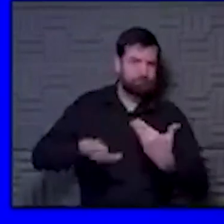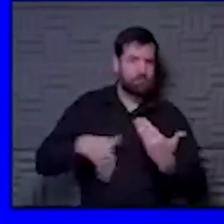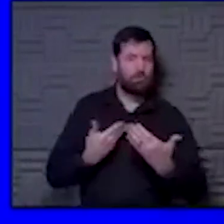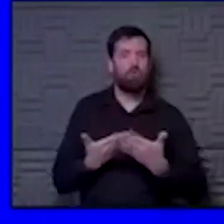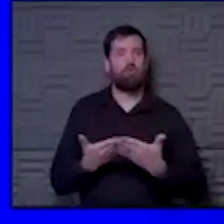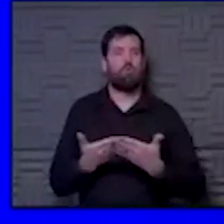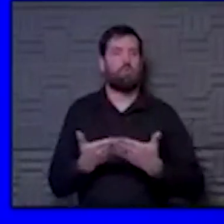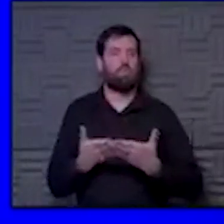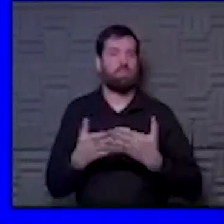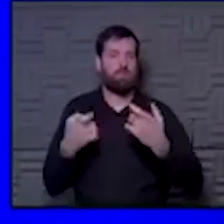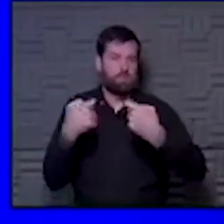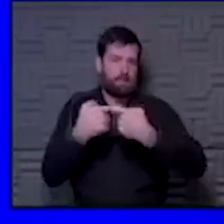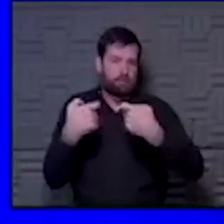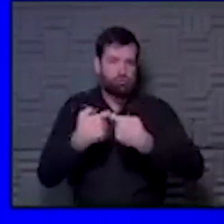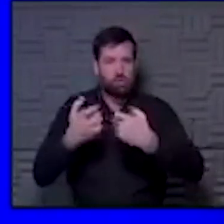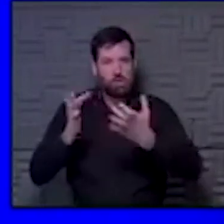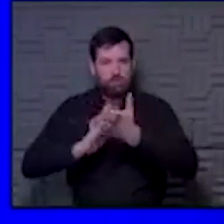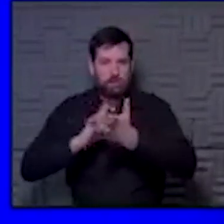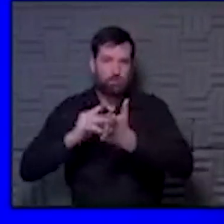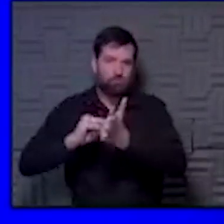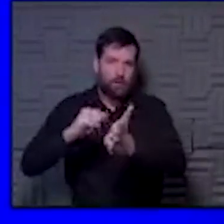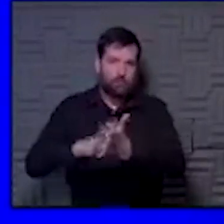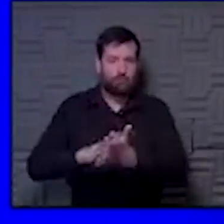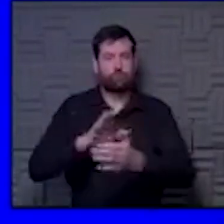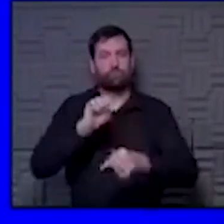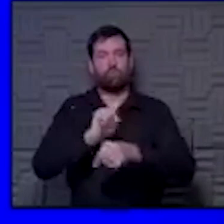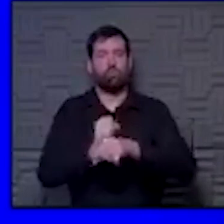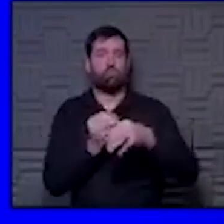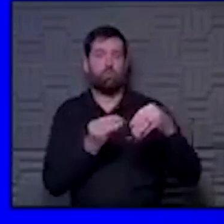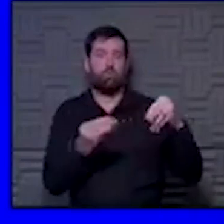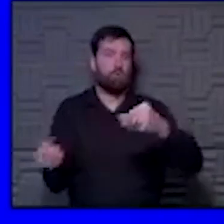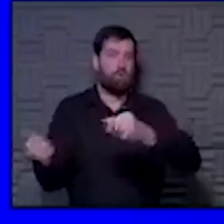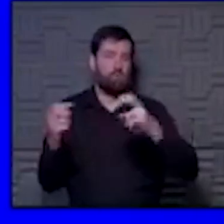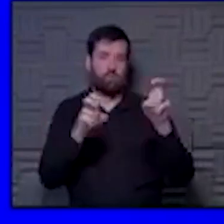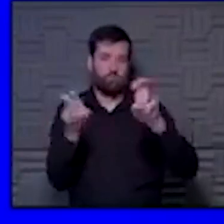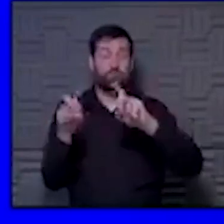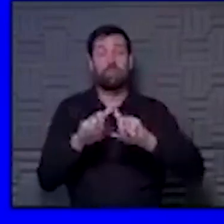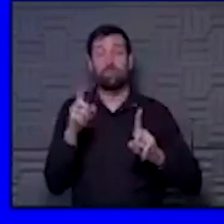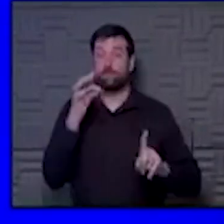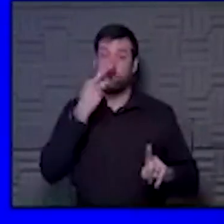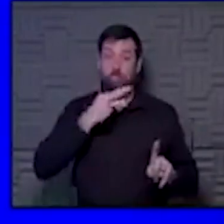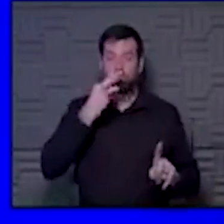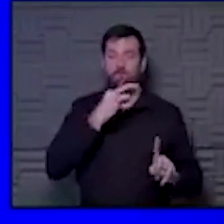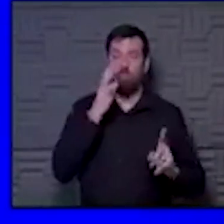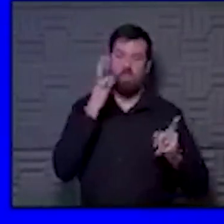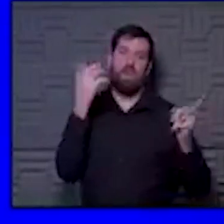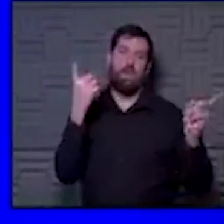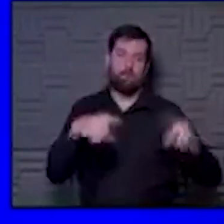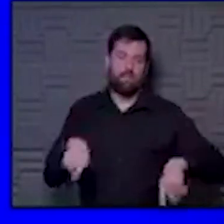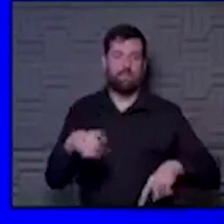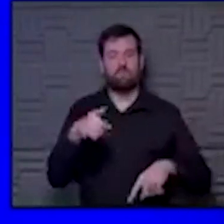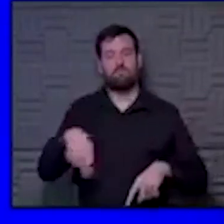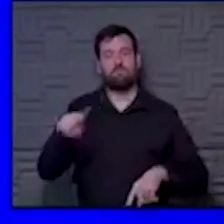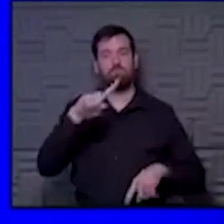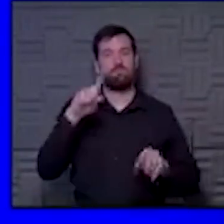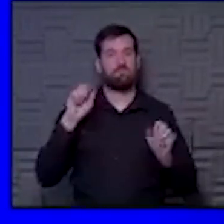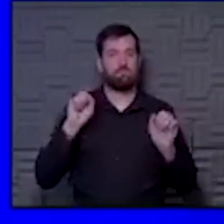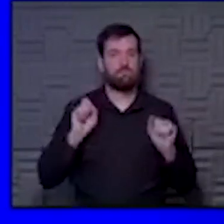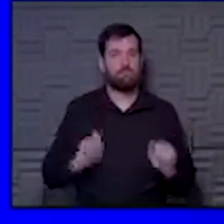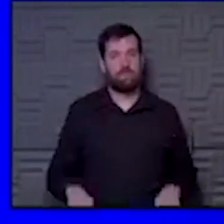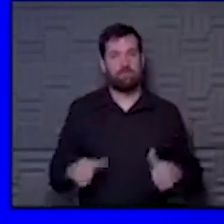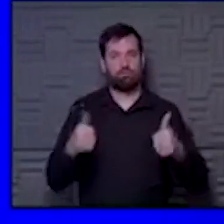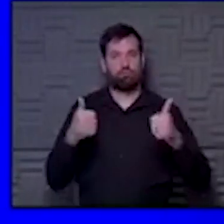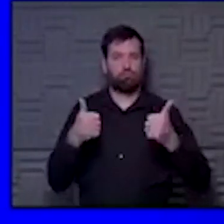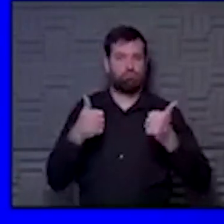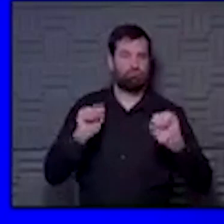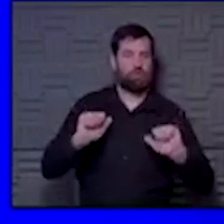the electronic medical record and workflow issues, but soon that will be happening, where you are able to try and